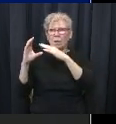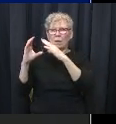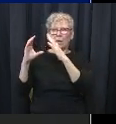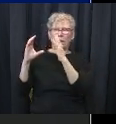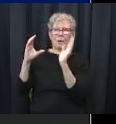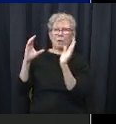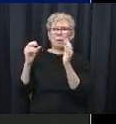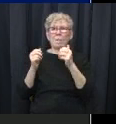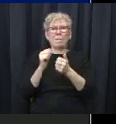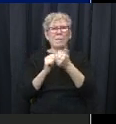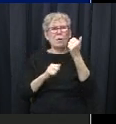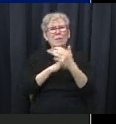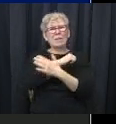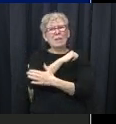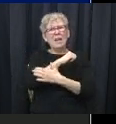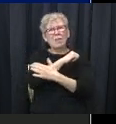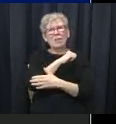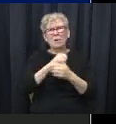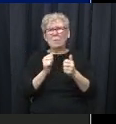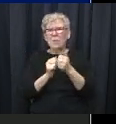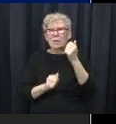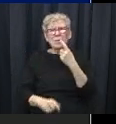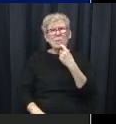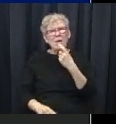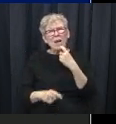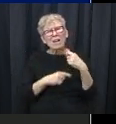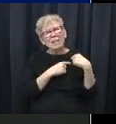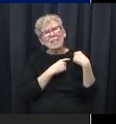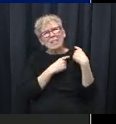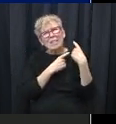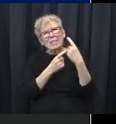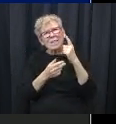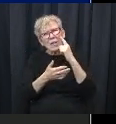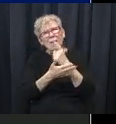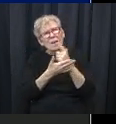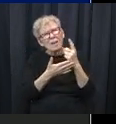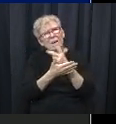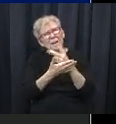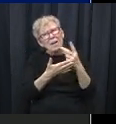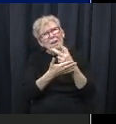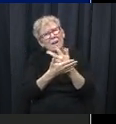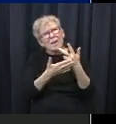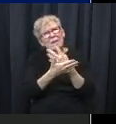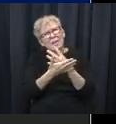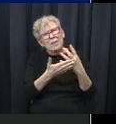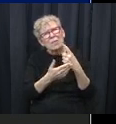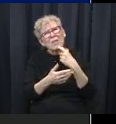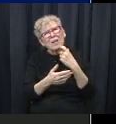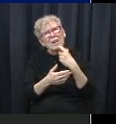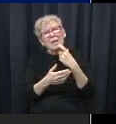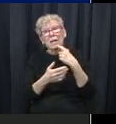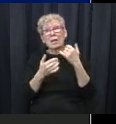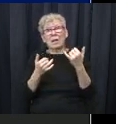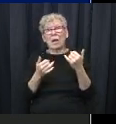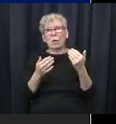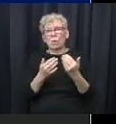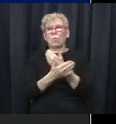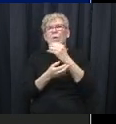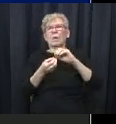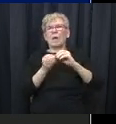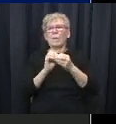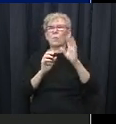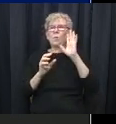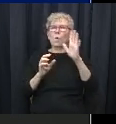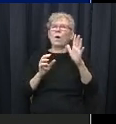allow more counties to operate in level yellow. Coloradans had made great sacrifices in reducing the level